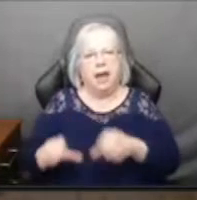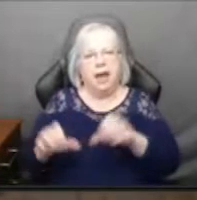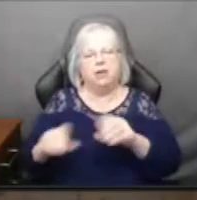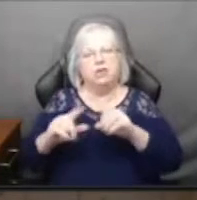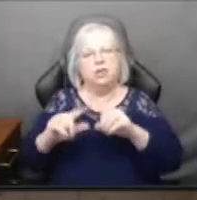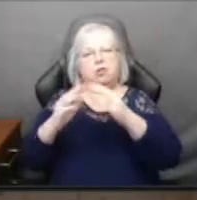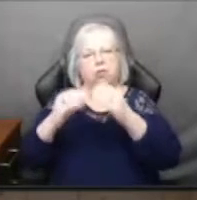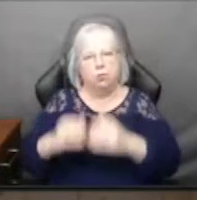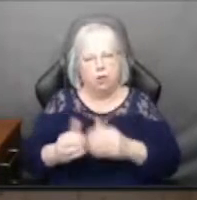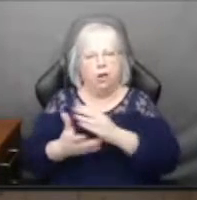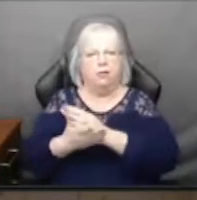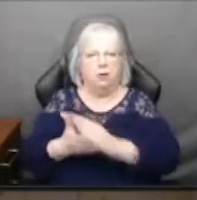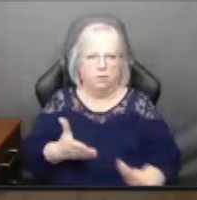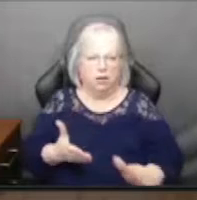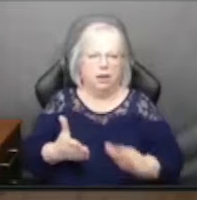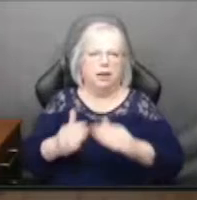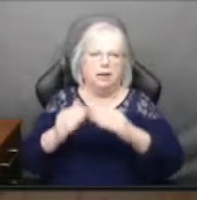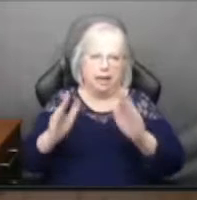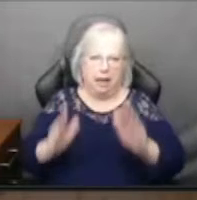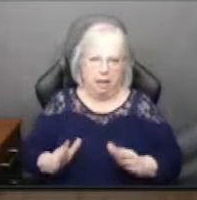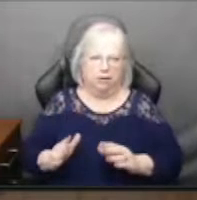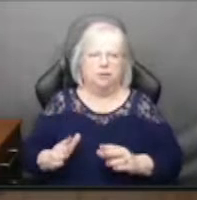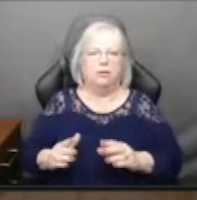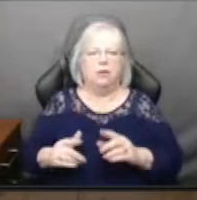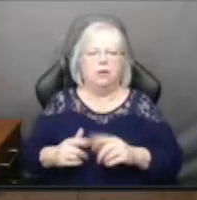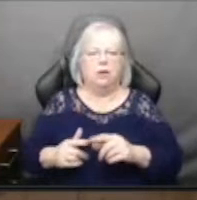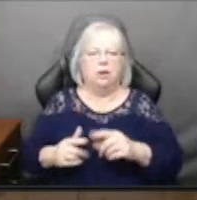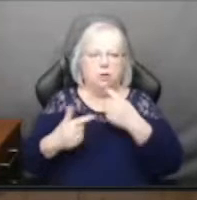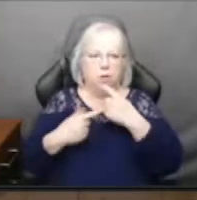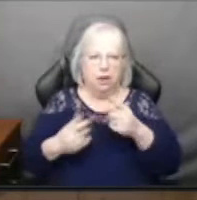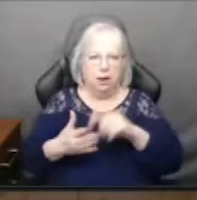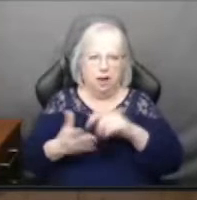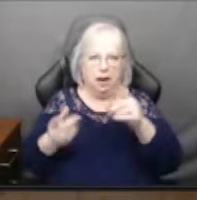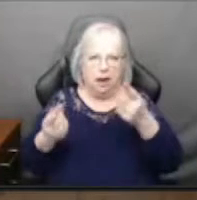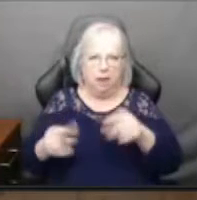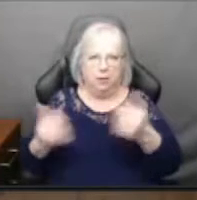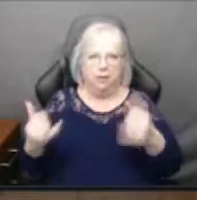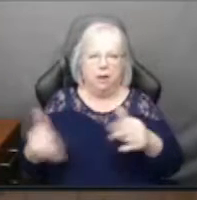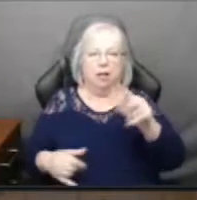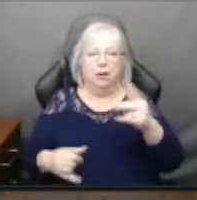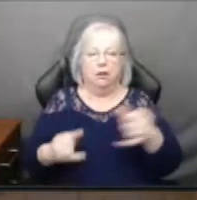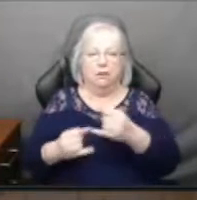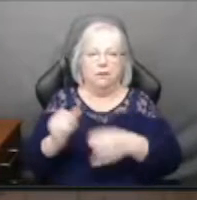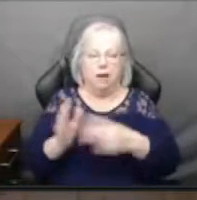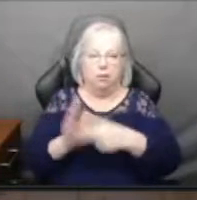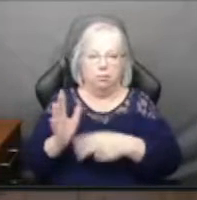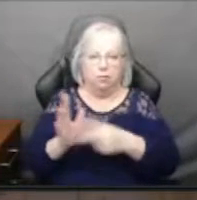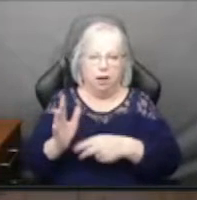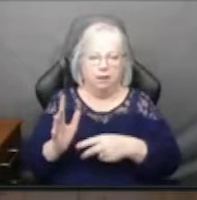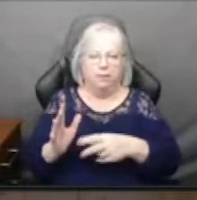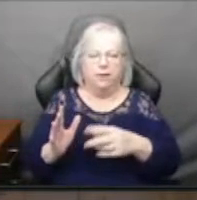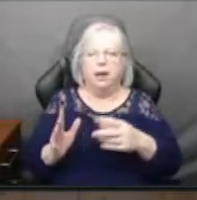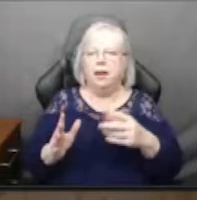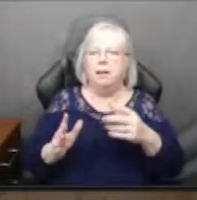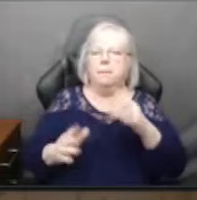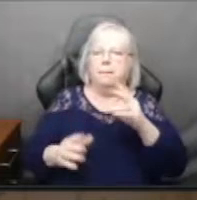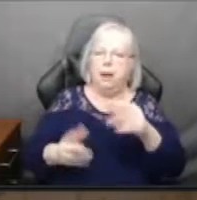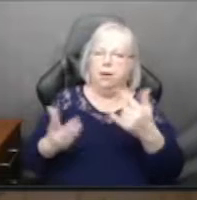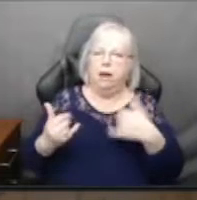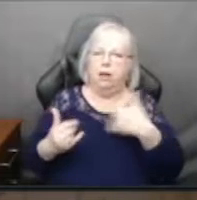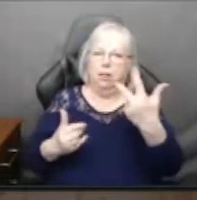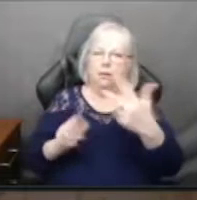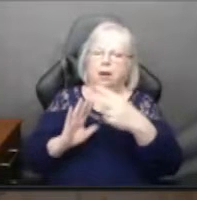is necessary to raise and remove said structures, to declare an emergency. Third and final reading. We've now had 3